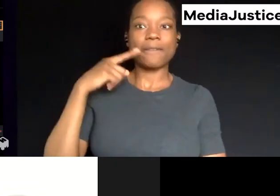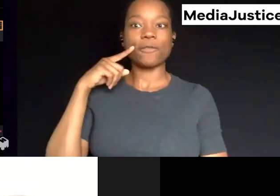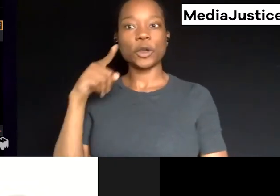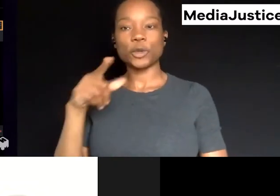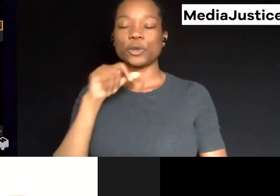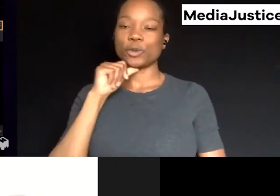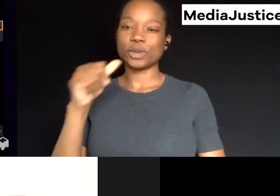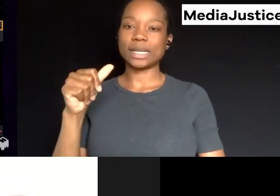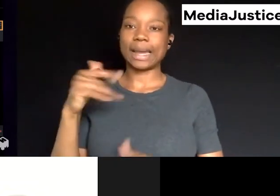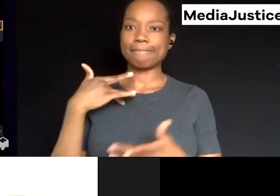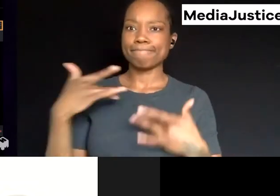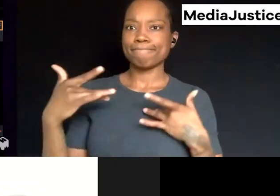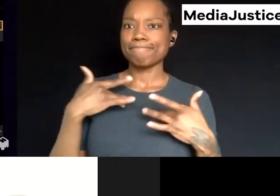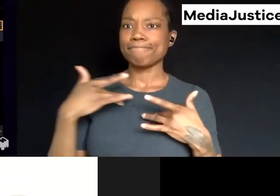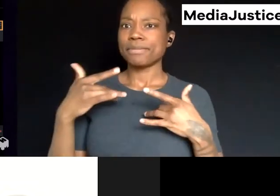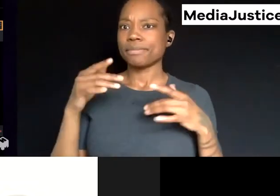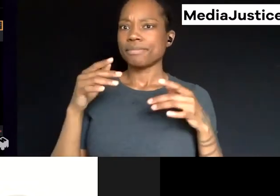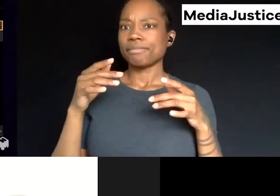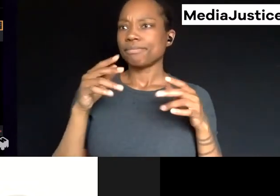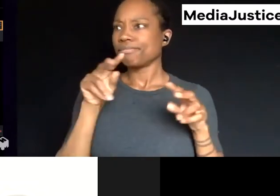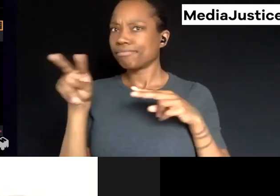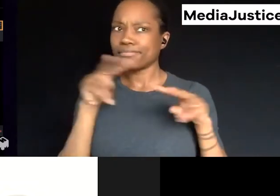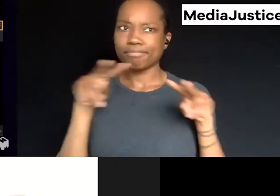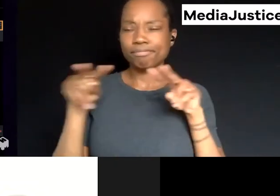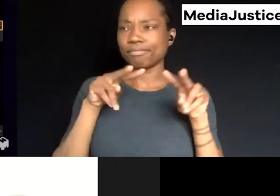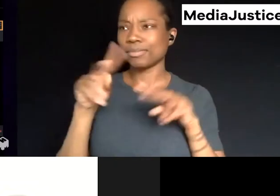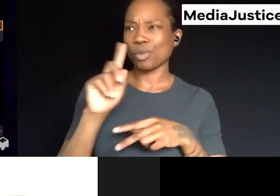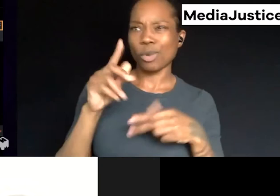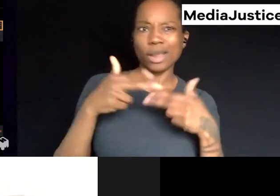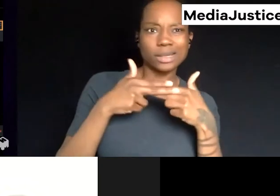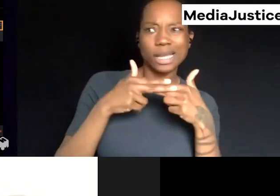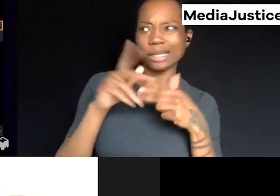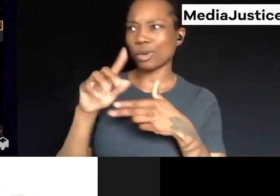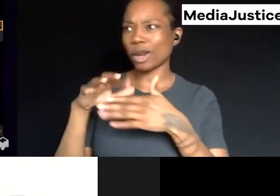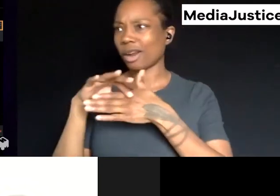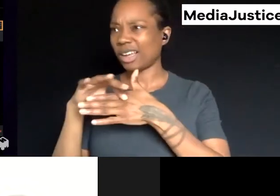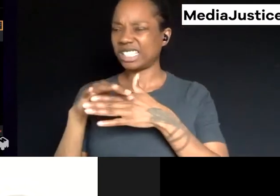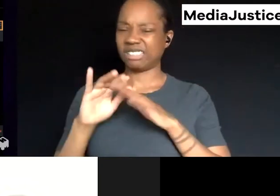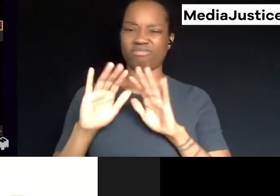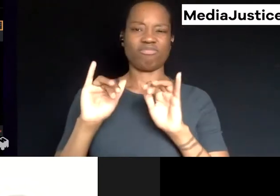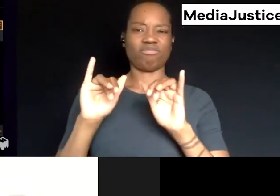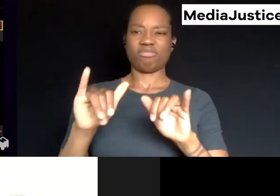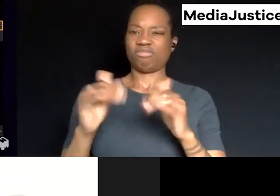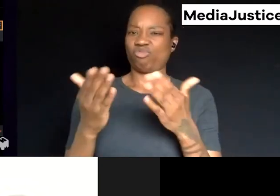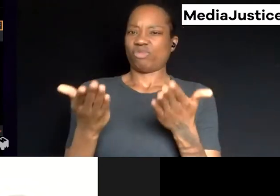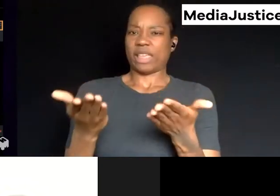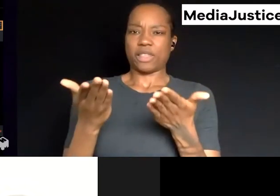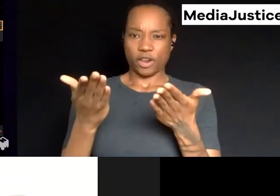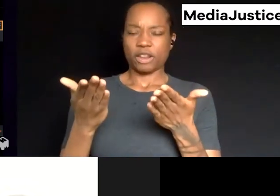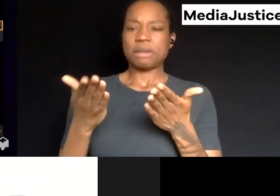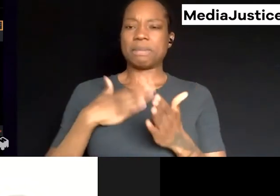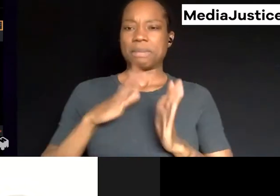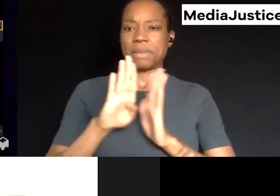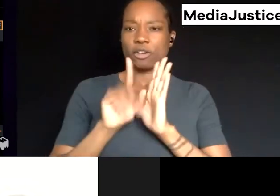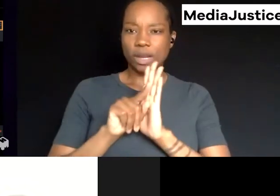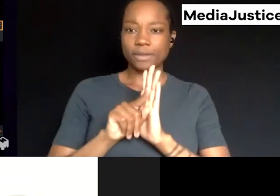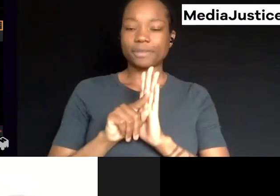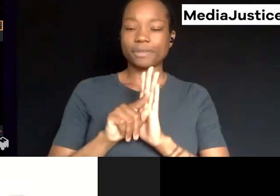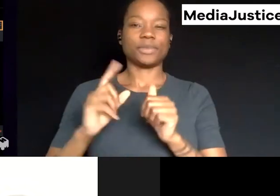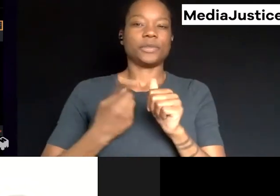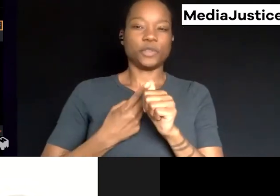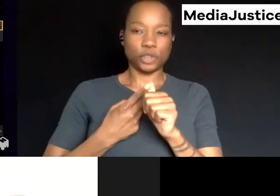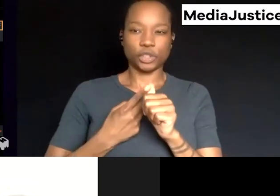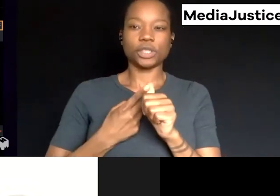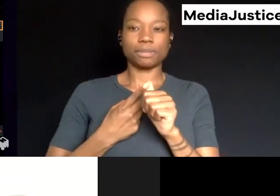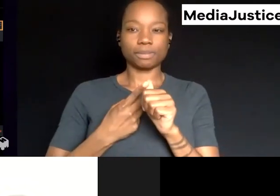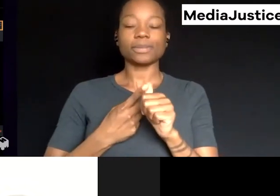at anywhere else for slides and for content. So that's the first feature. And to change from gallery view to speaker